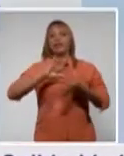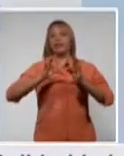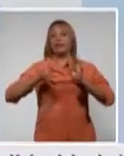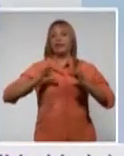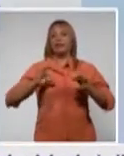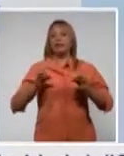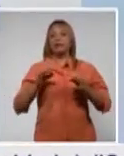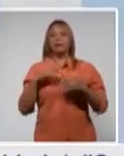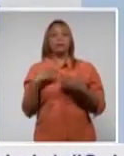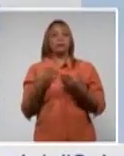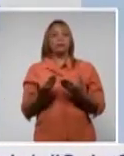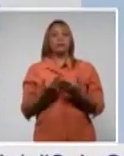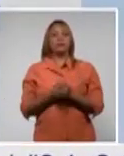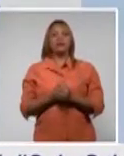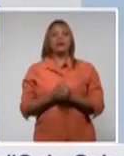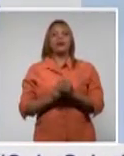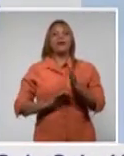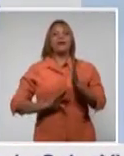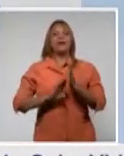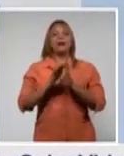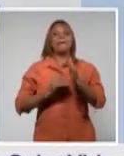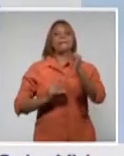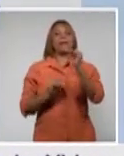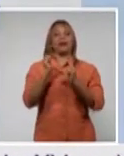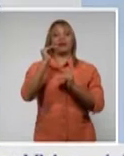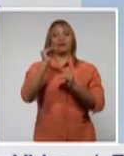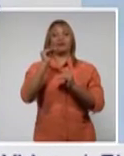confirmed cases, registering